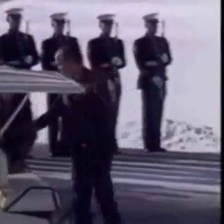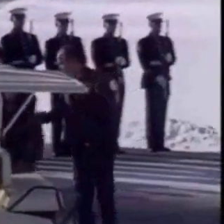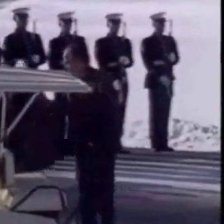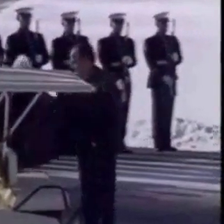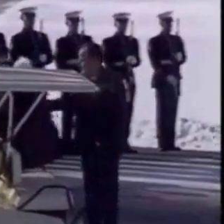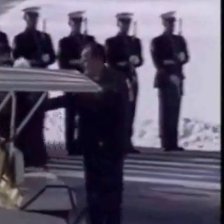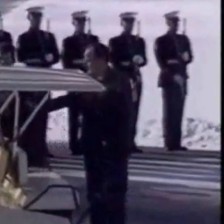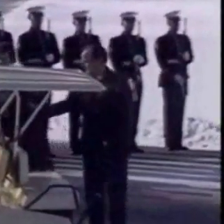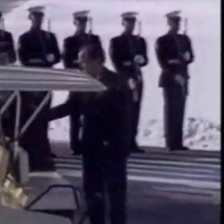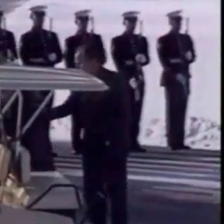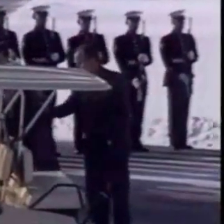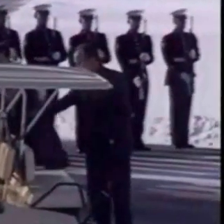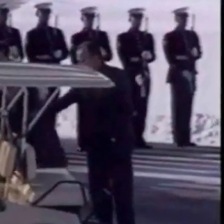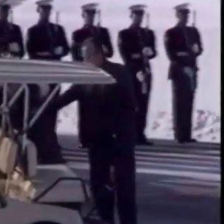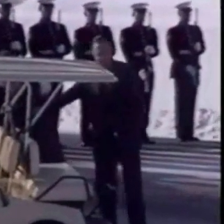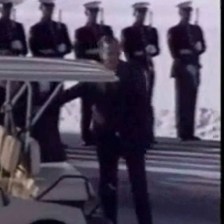I'll give away in a moment.